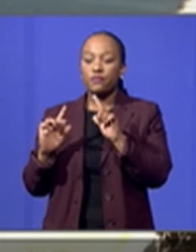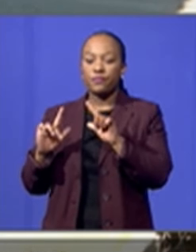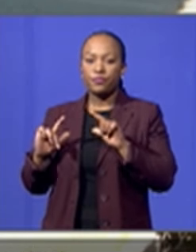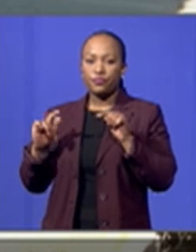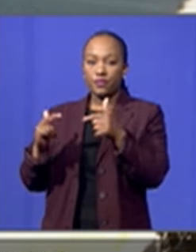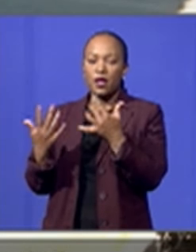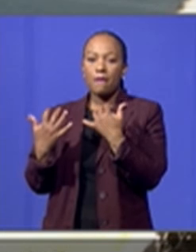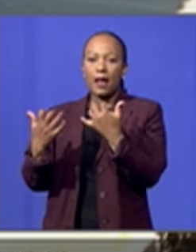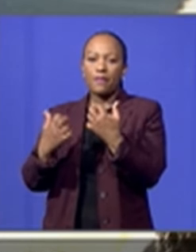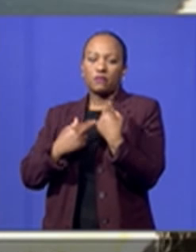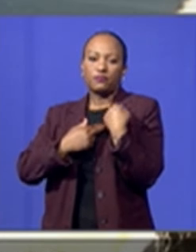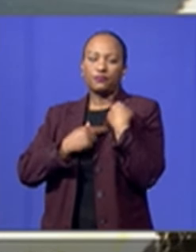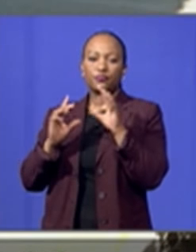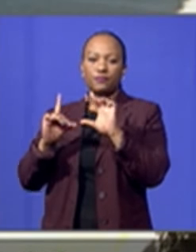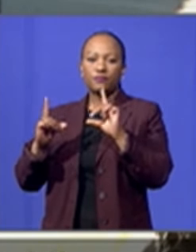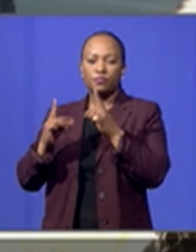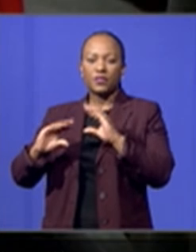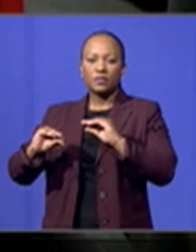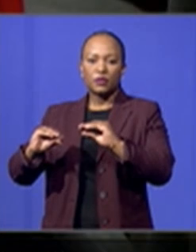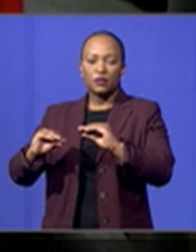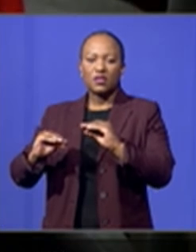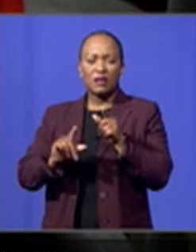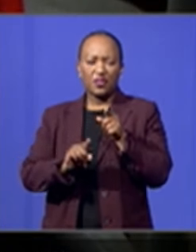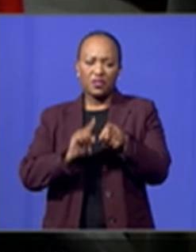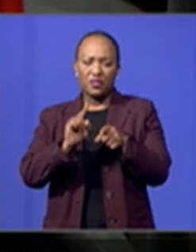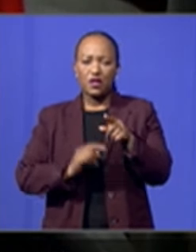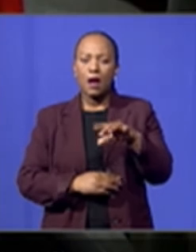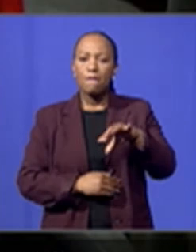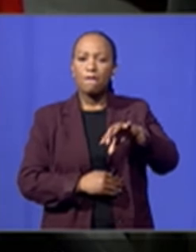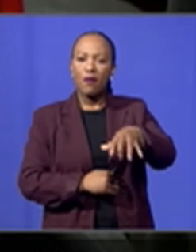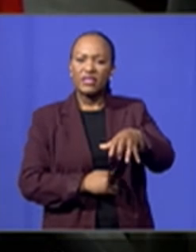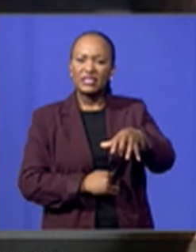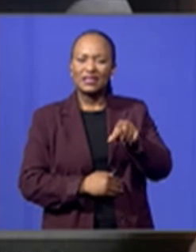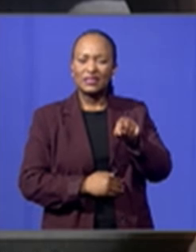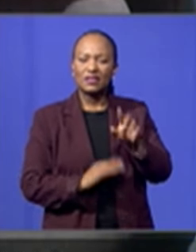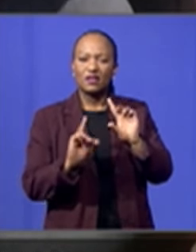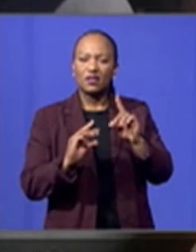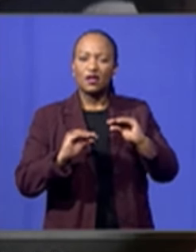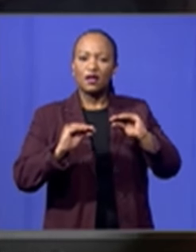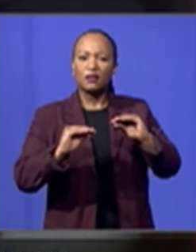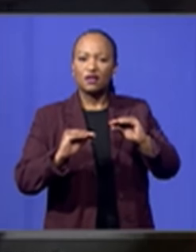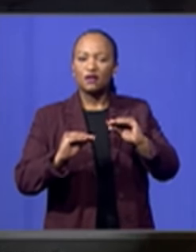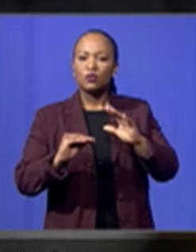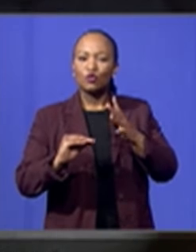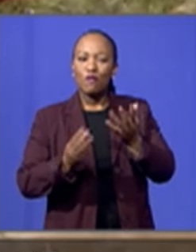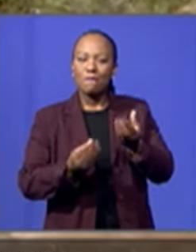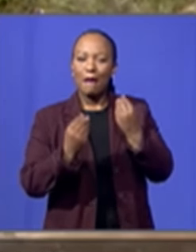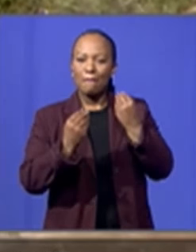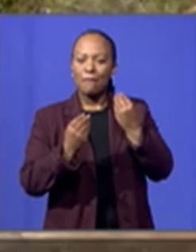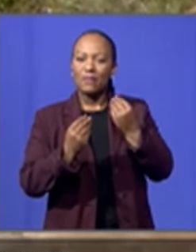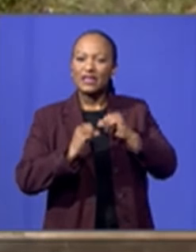ga thuto ya motheo e latofatsa porofense ka go dirisa ditlhoko tse di kgoreletsang barutwana bangwe go bona diphatlha kwa